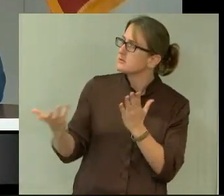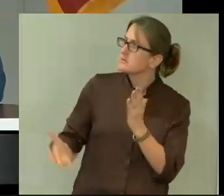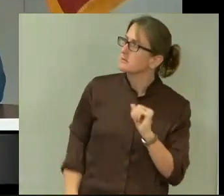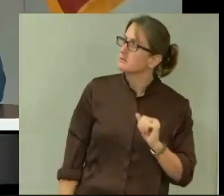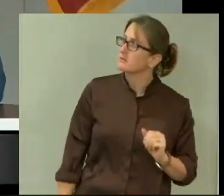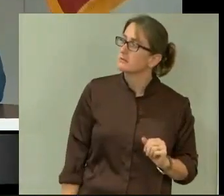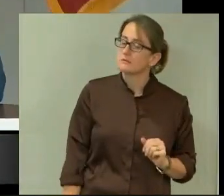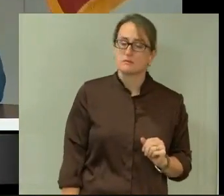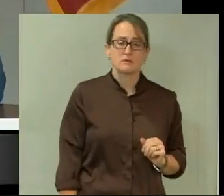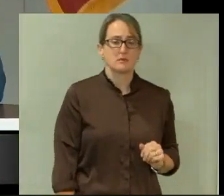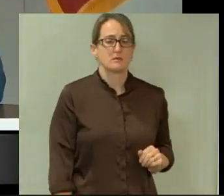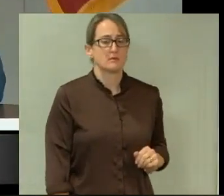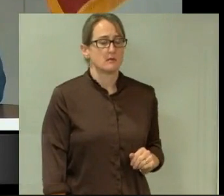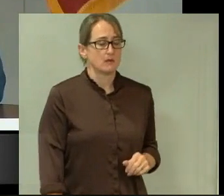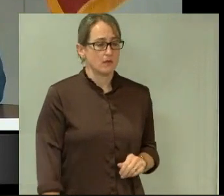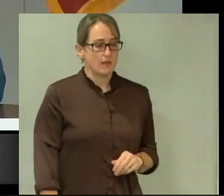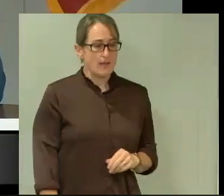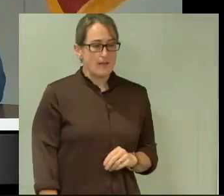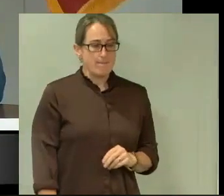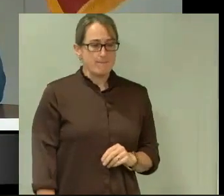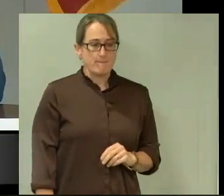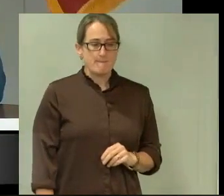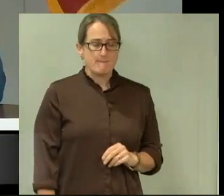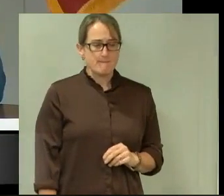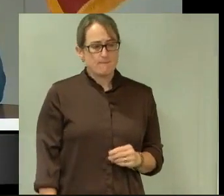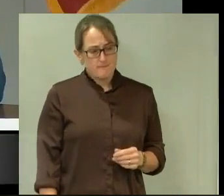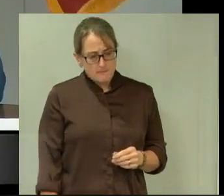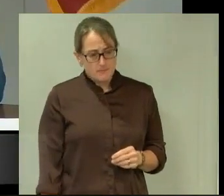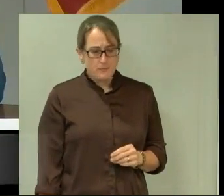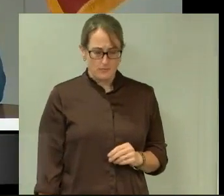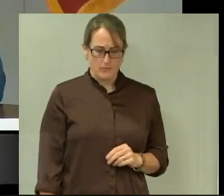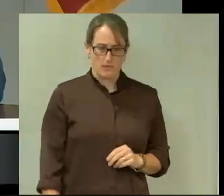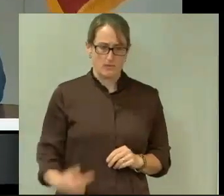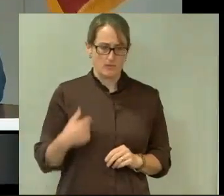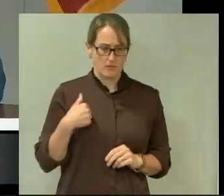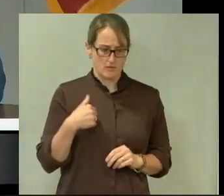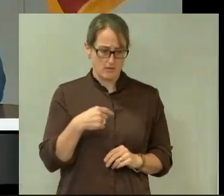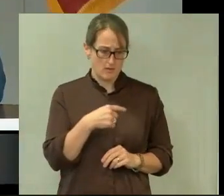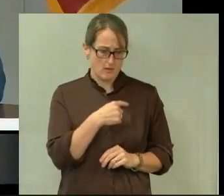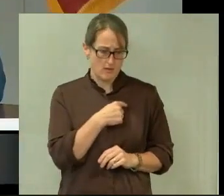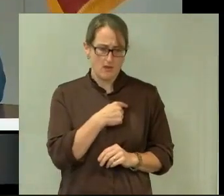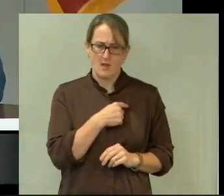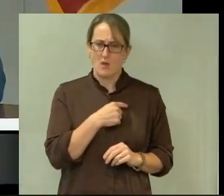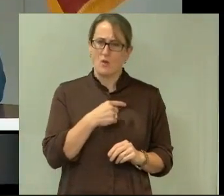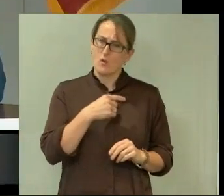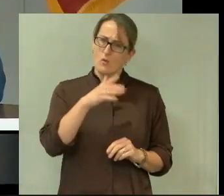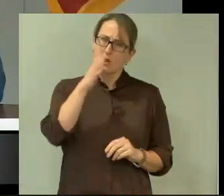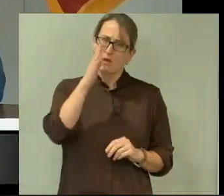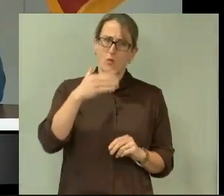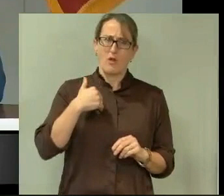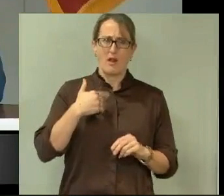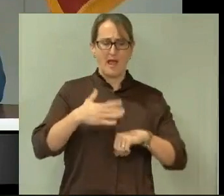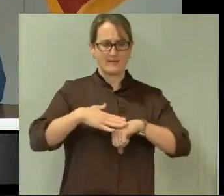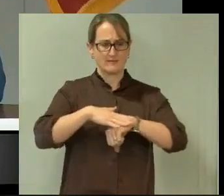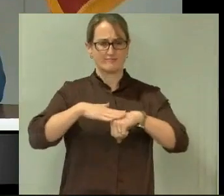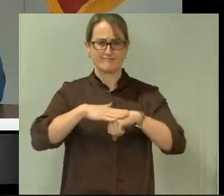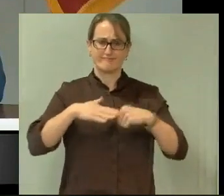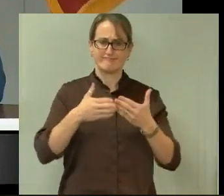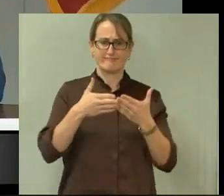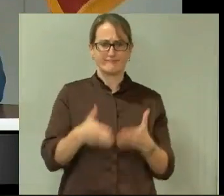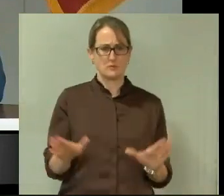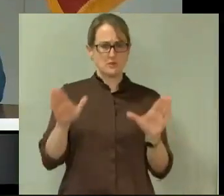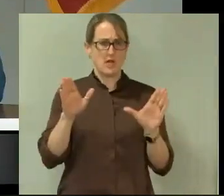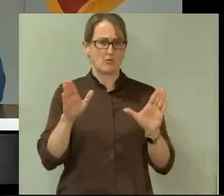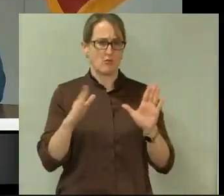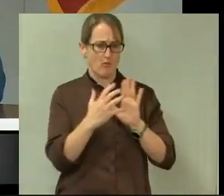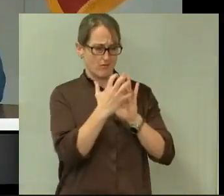Yeah, I mean, I think that we intend to have something that is pretty general for the various components